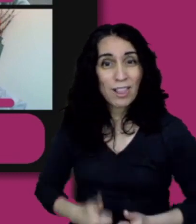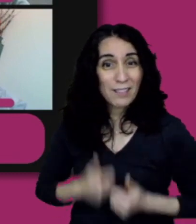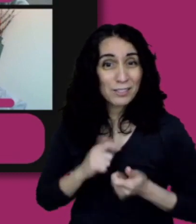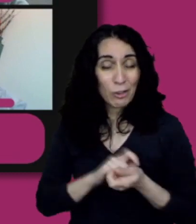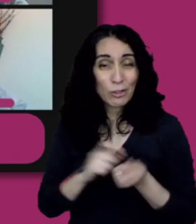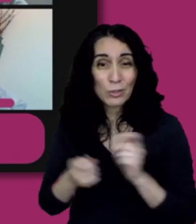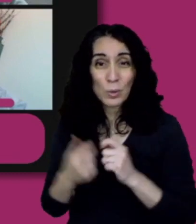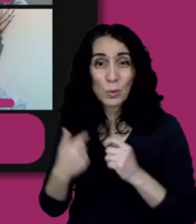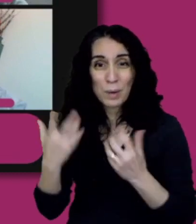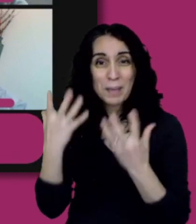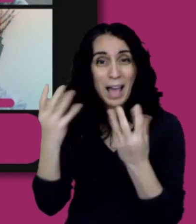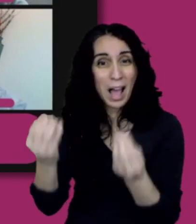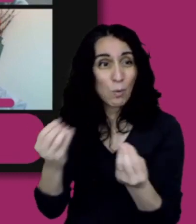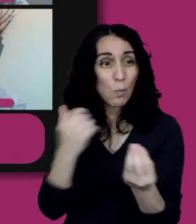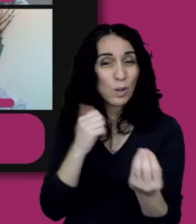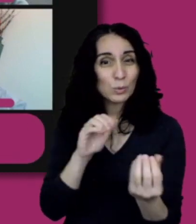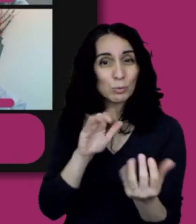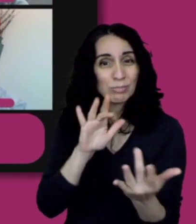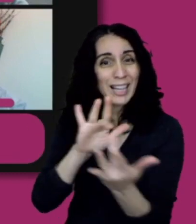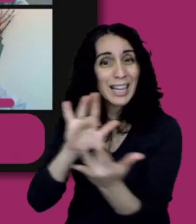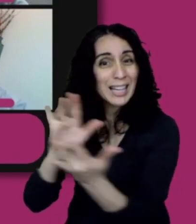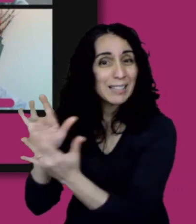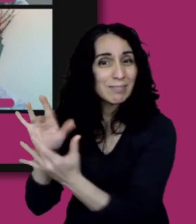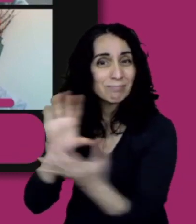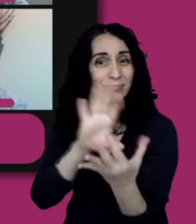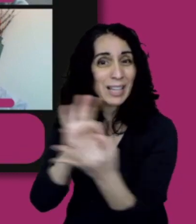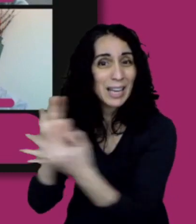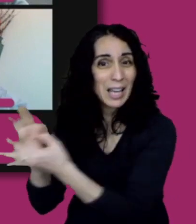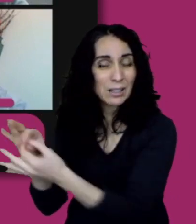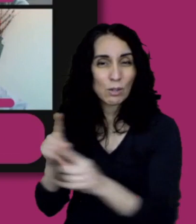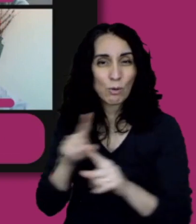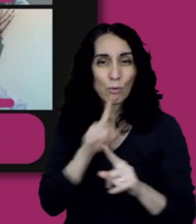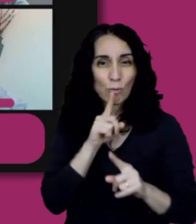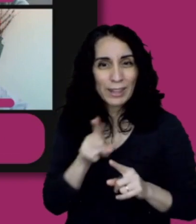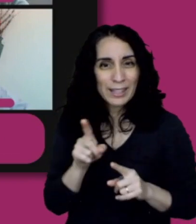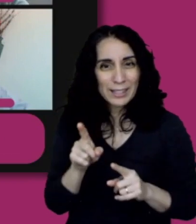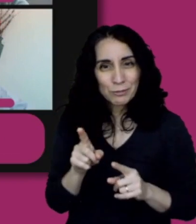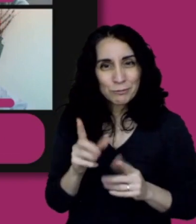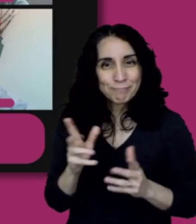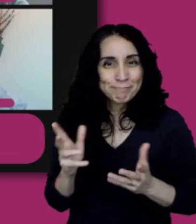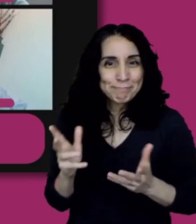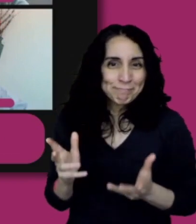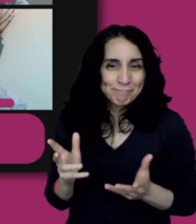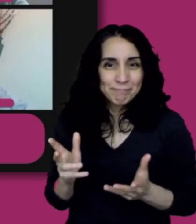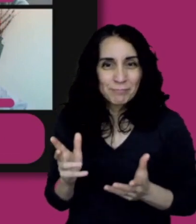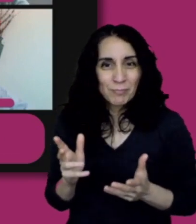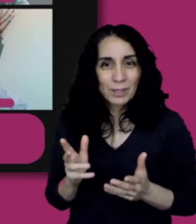out there, and it's really, we're looking to connect. We aren't looking necessarily to push,